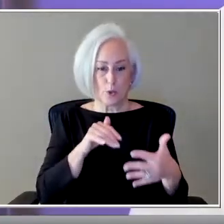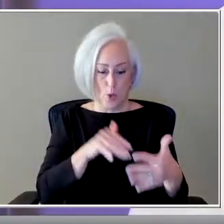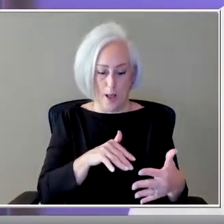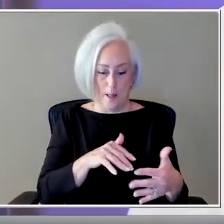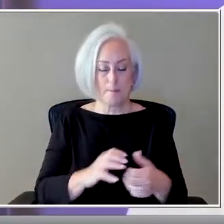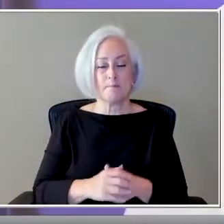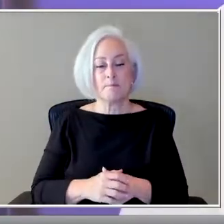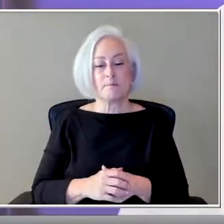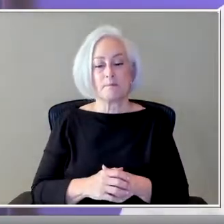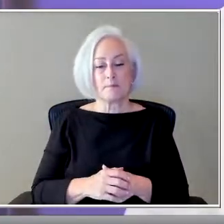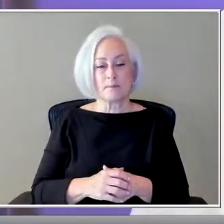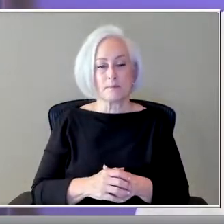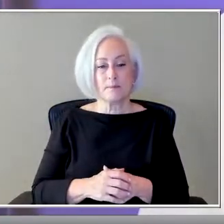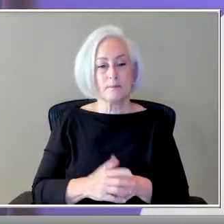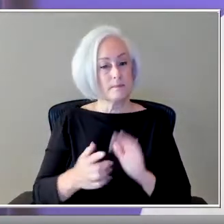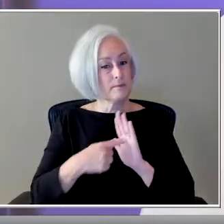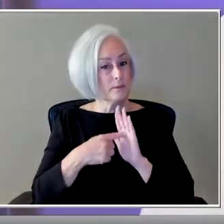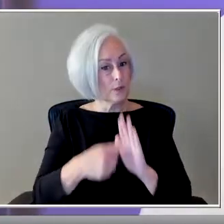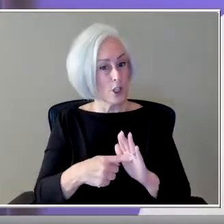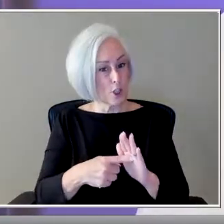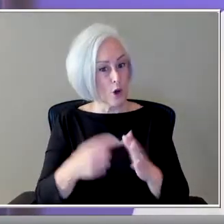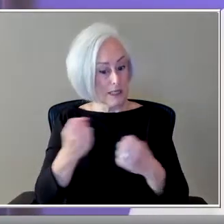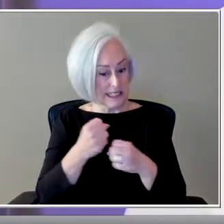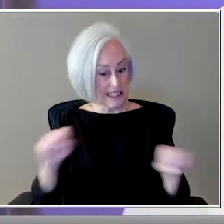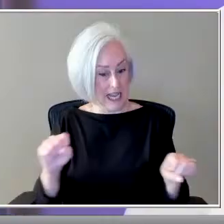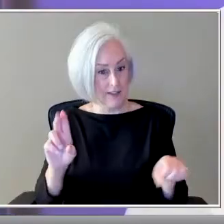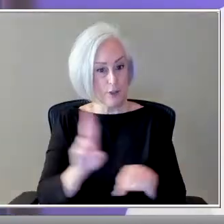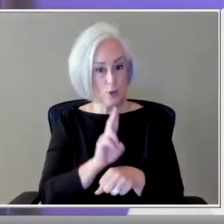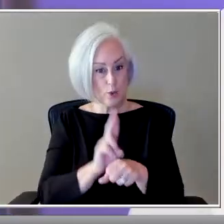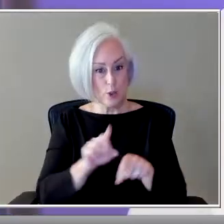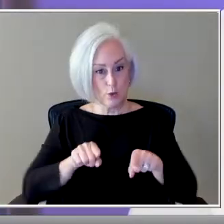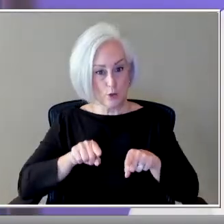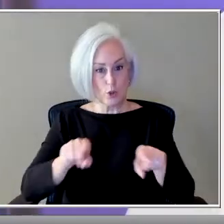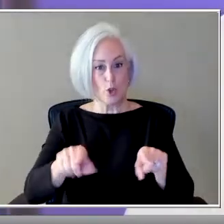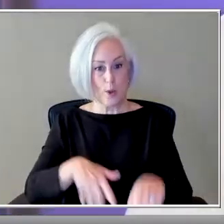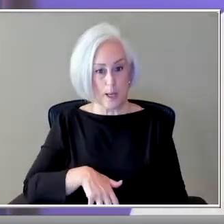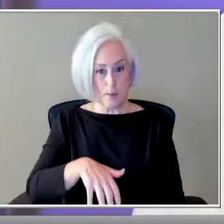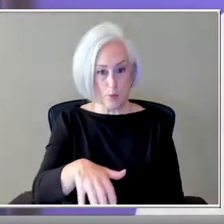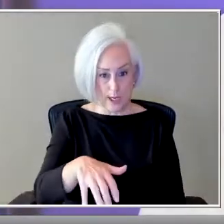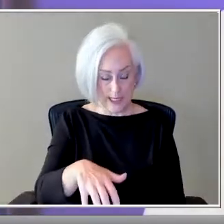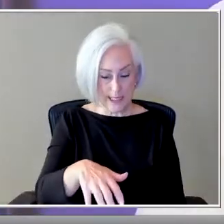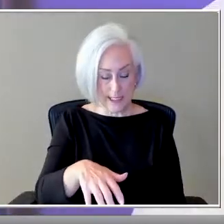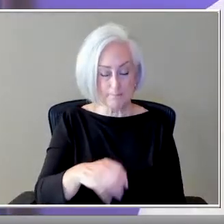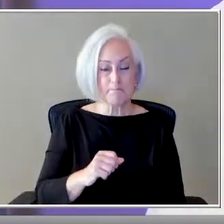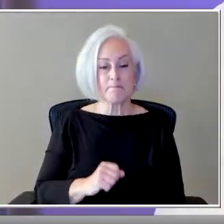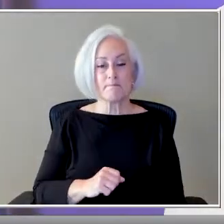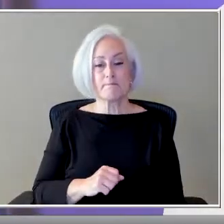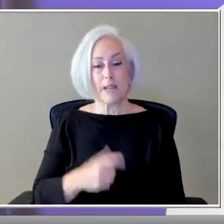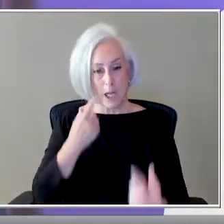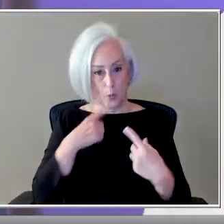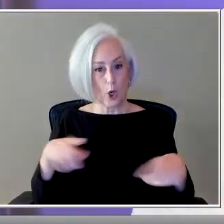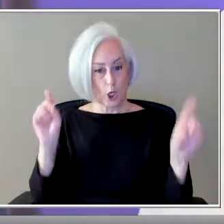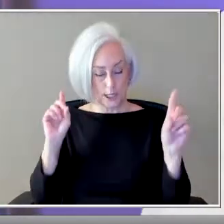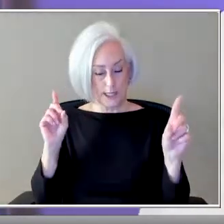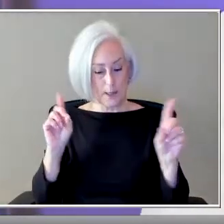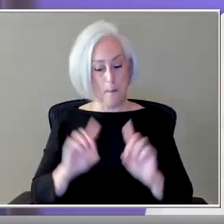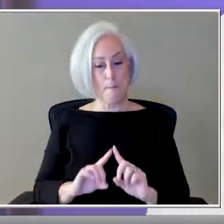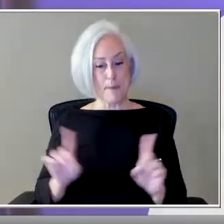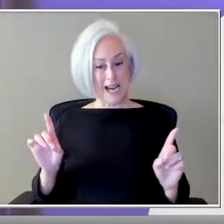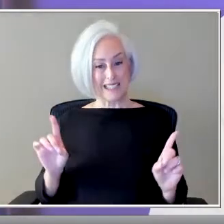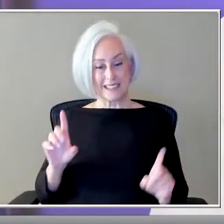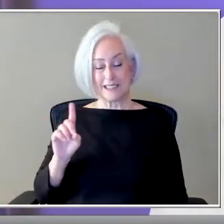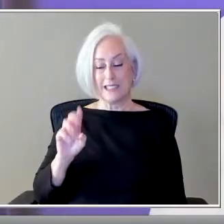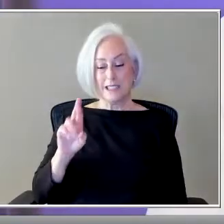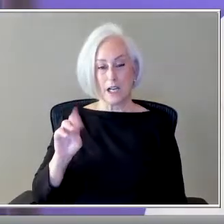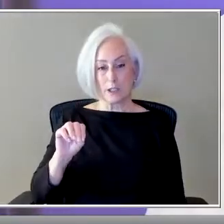that it's safe to use in pregnancy and that it works. But as Dr. Moriarty had